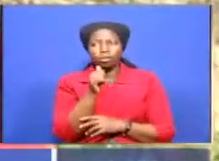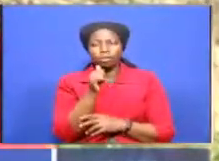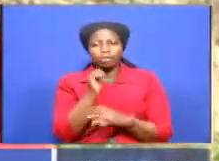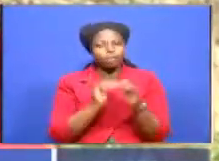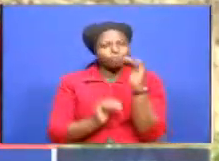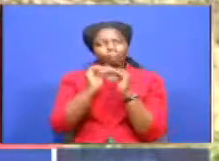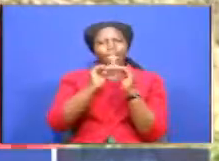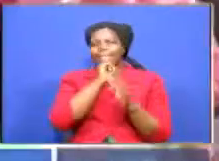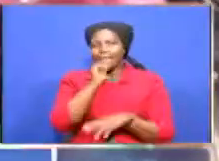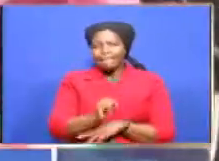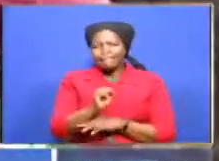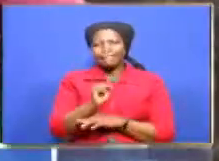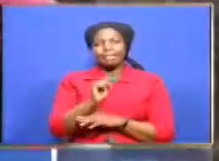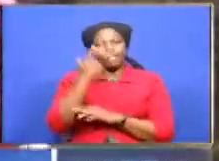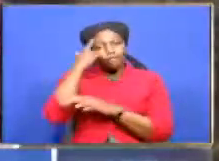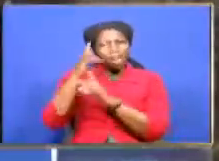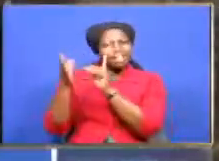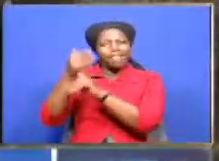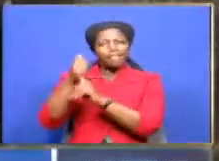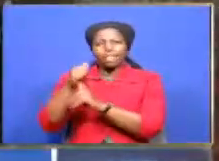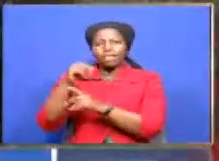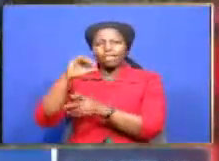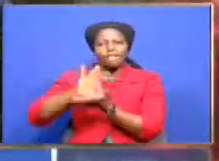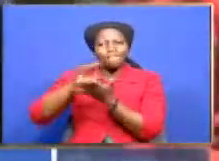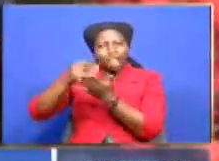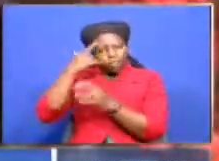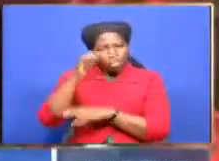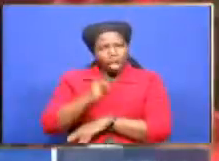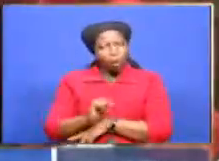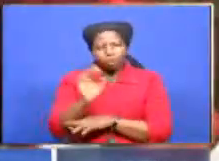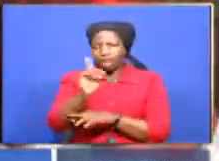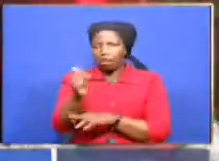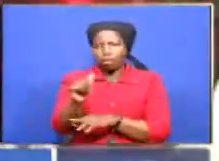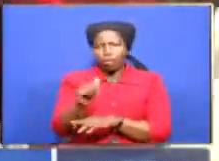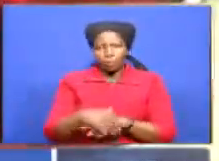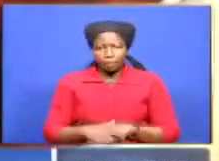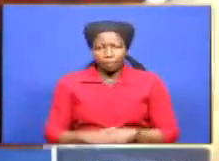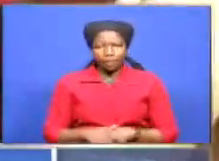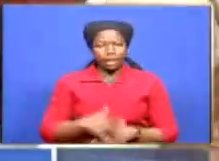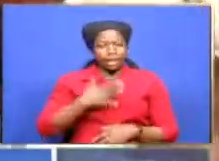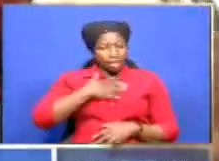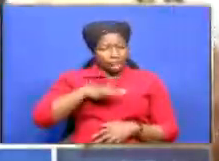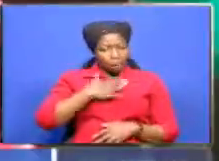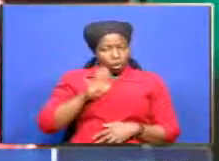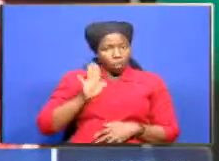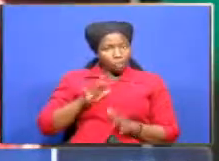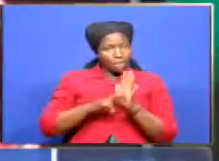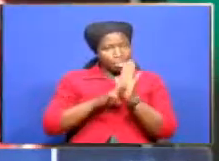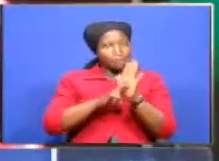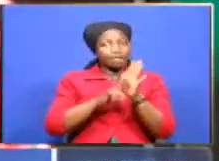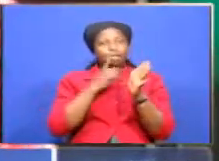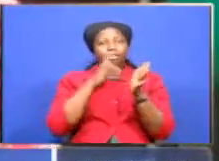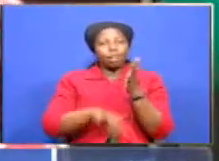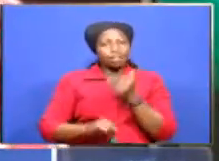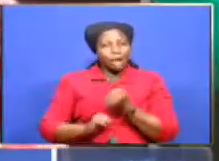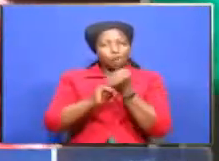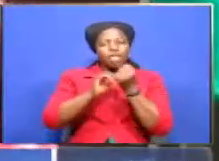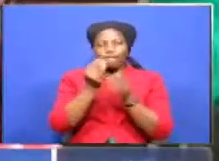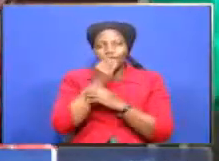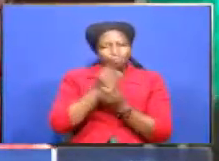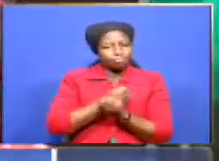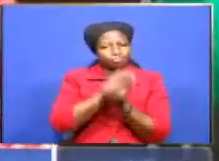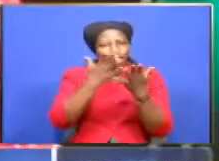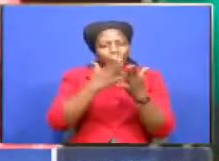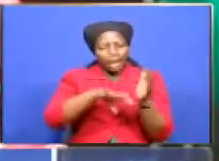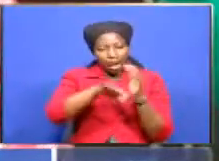pesa ya mapensha na manini. Samburu Women Representative Maison Leshomo saying relief food recently supplied to the county by the